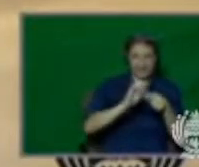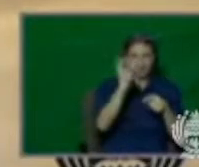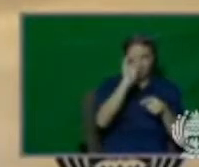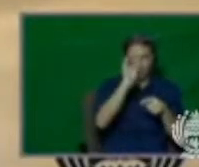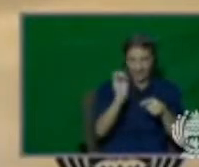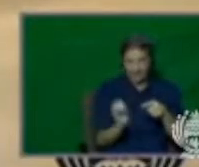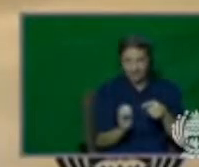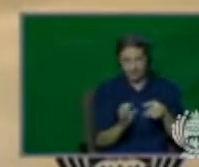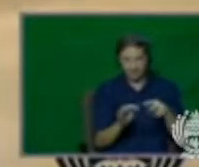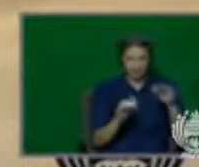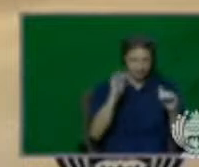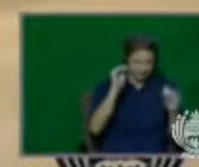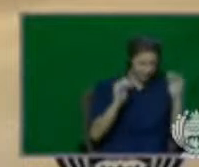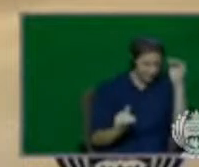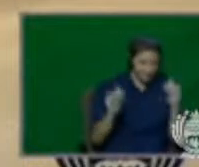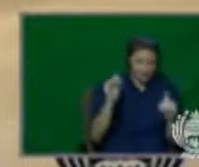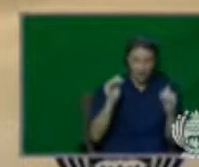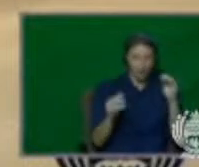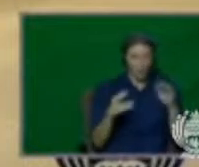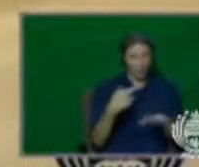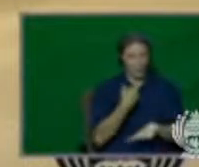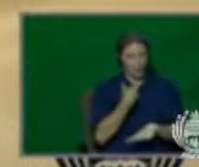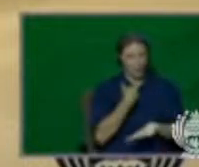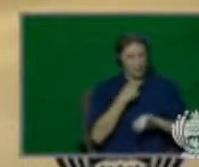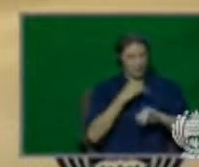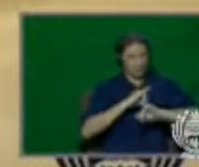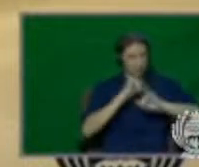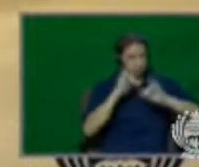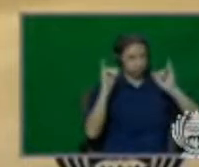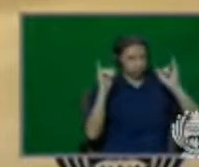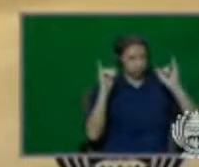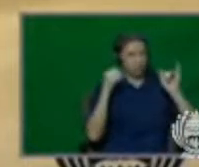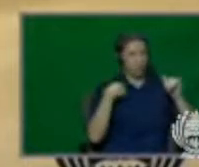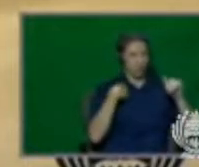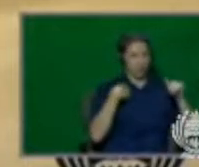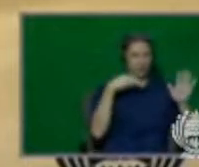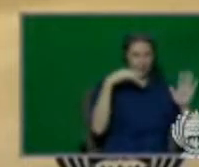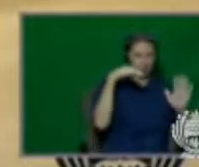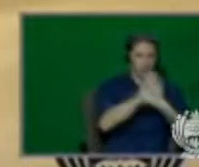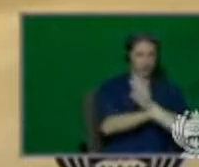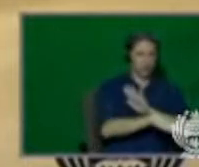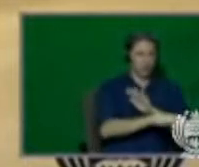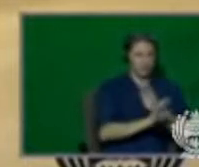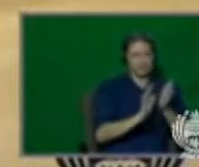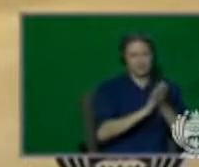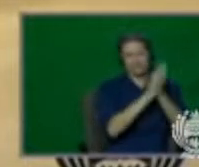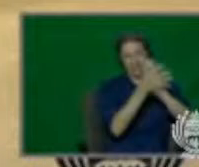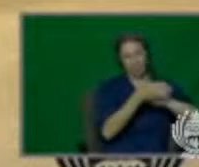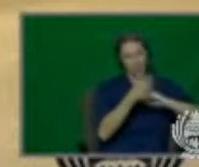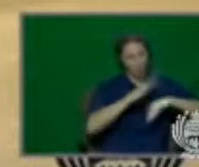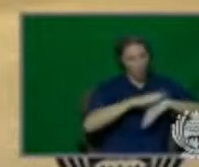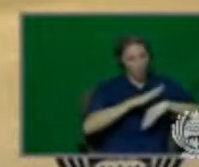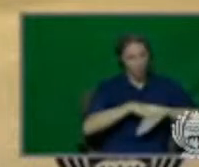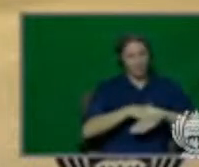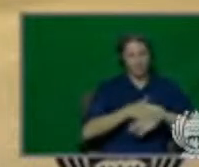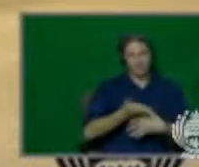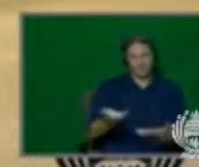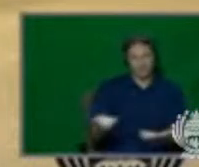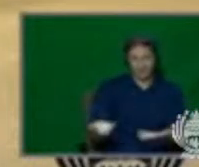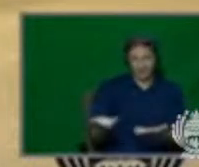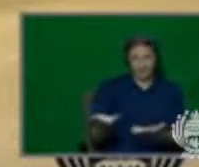costlier and put us at a risk of even further downgrowth. Madam Speaker, VAT